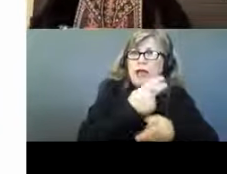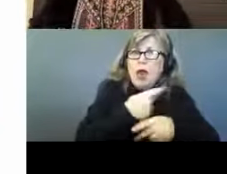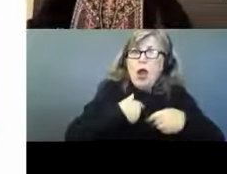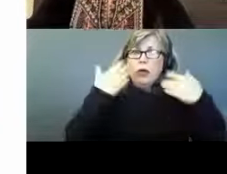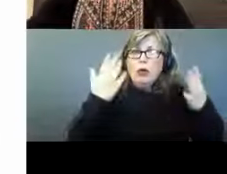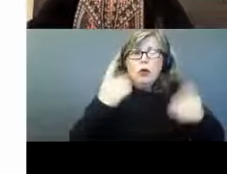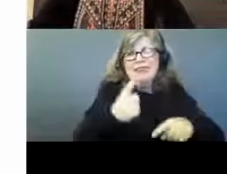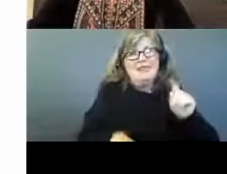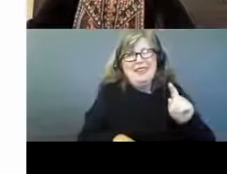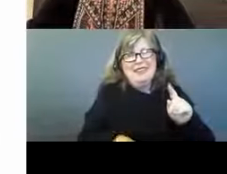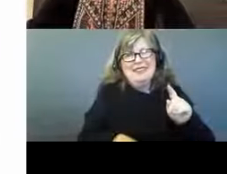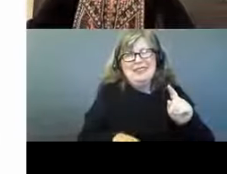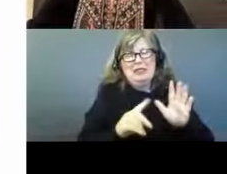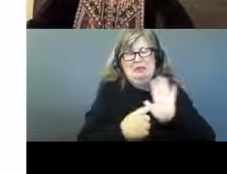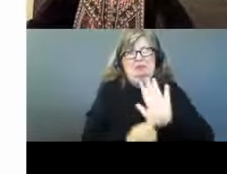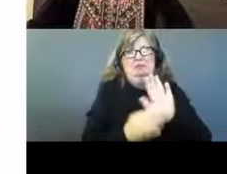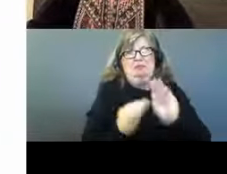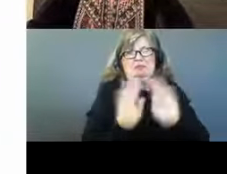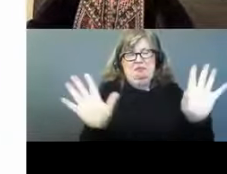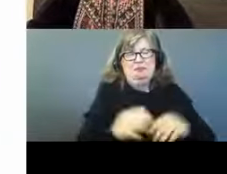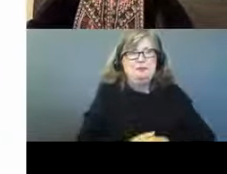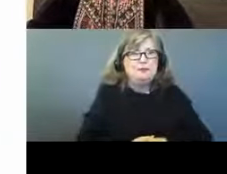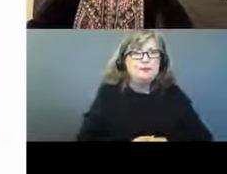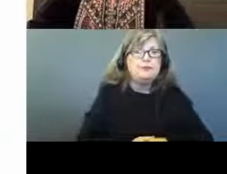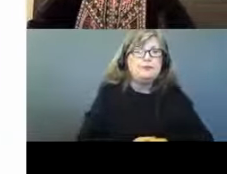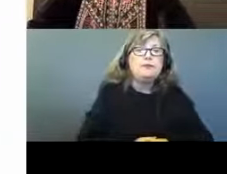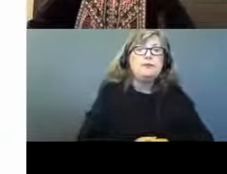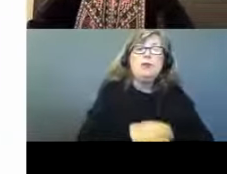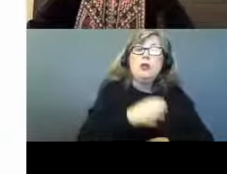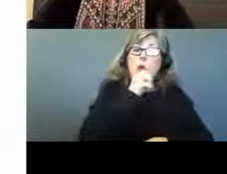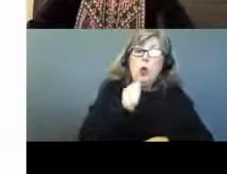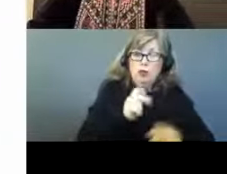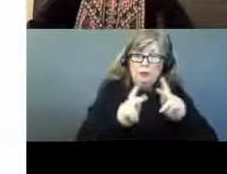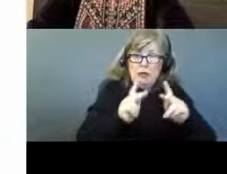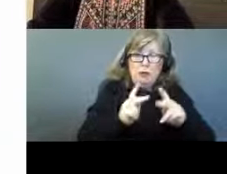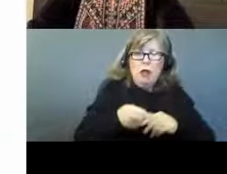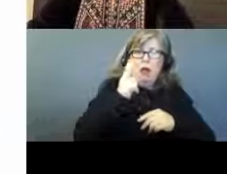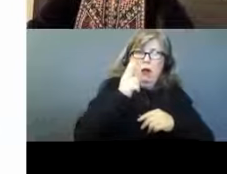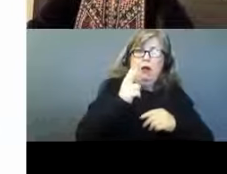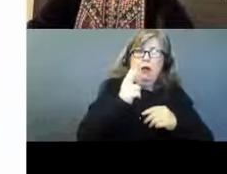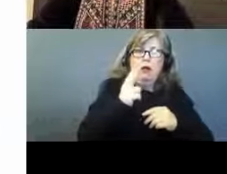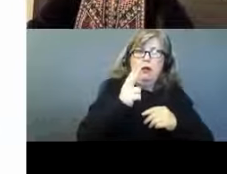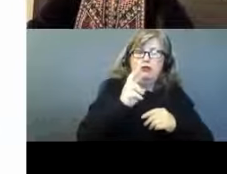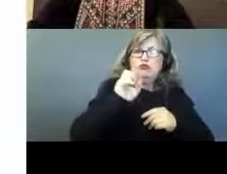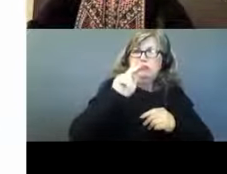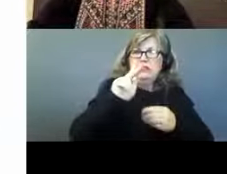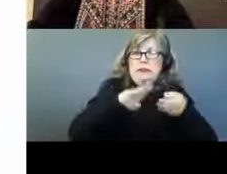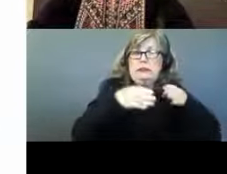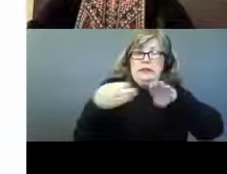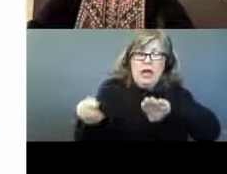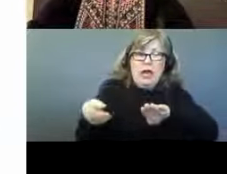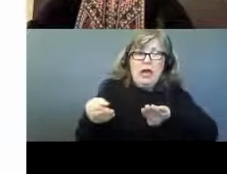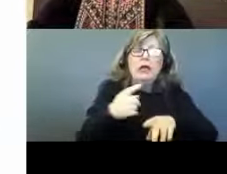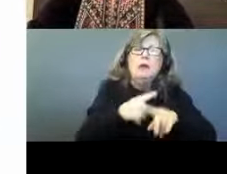Along with being the most group likely to die of COVID-19 in Canada, older people are experiencing a greater risk of